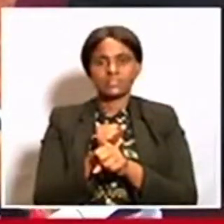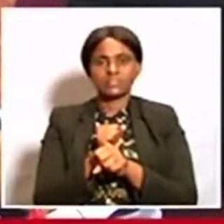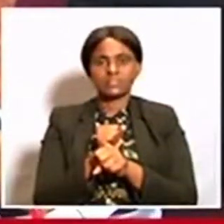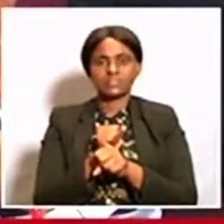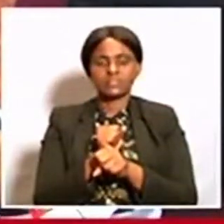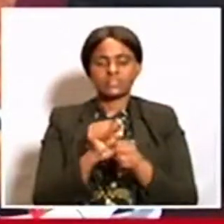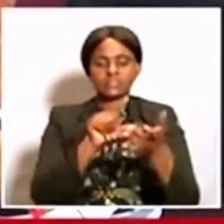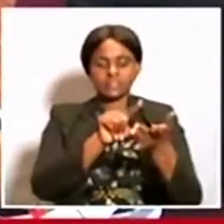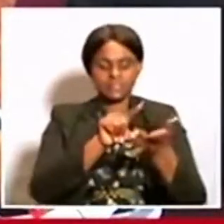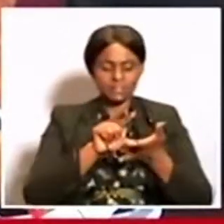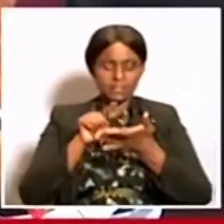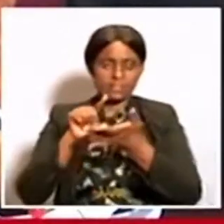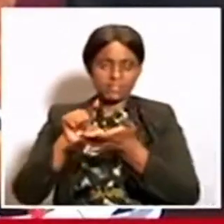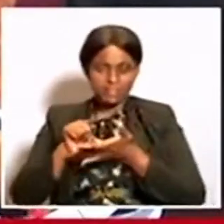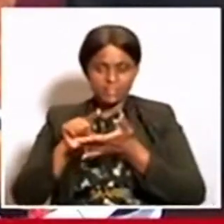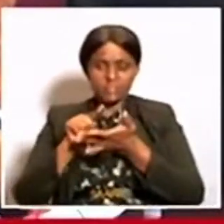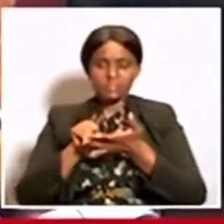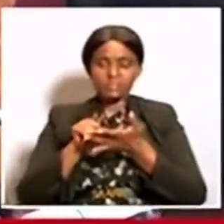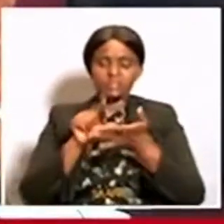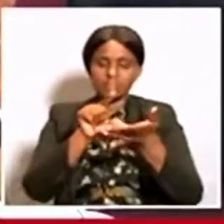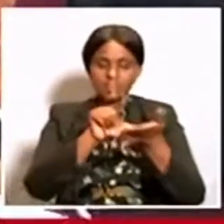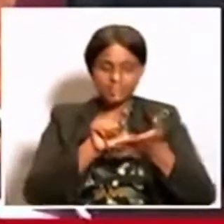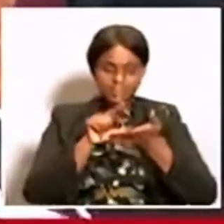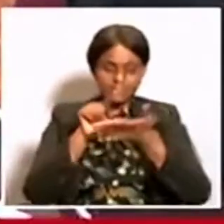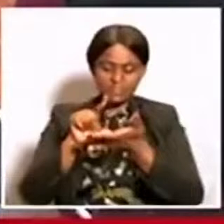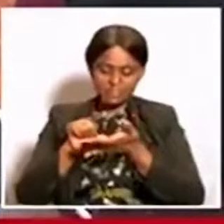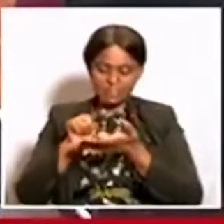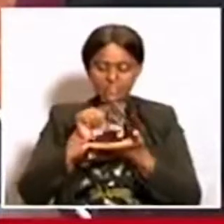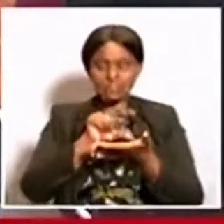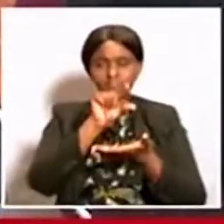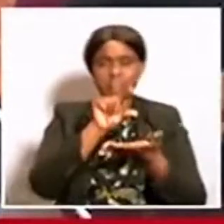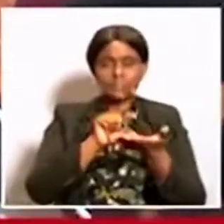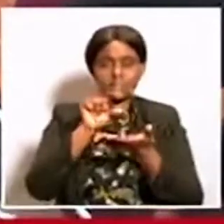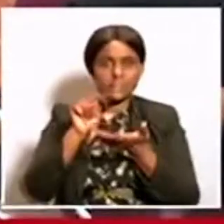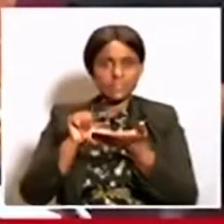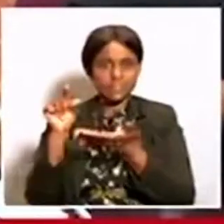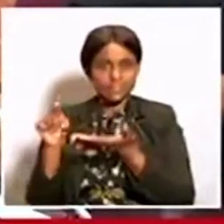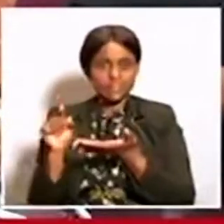Soft loans and covered loans installments.